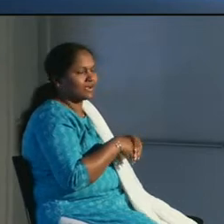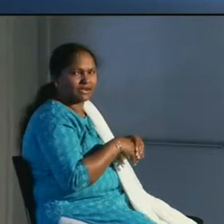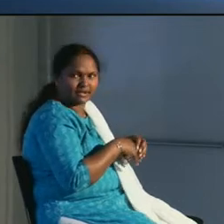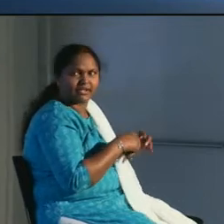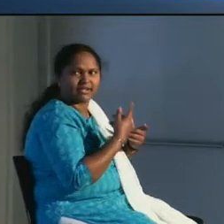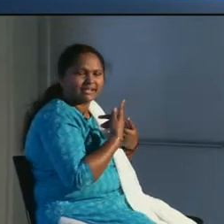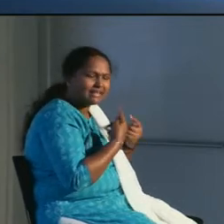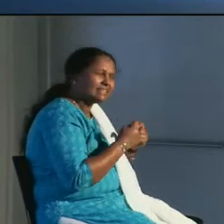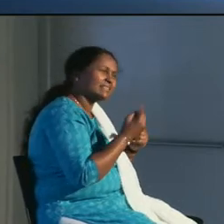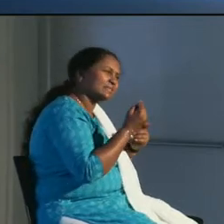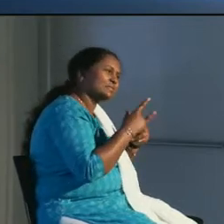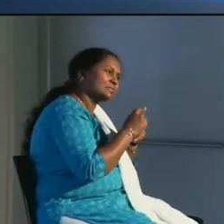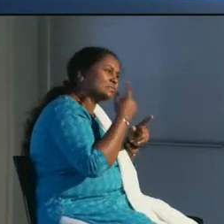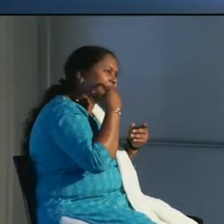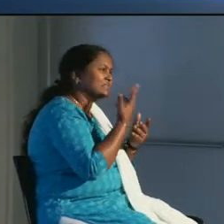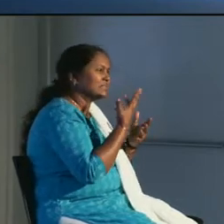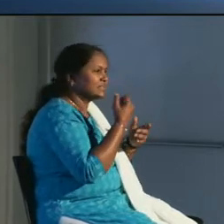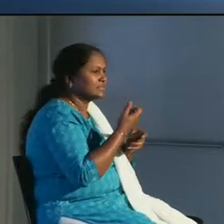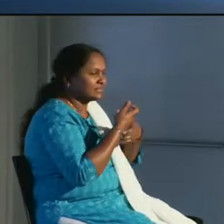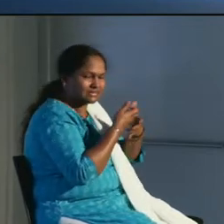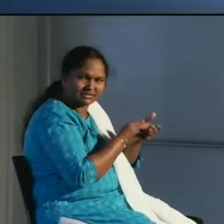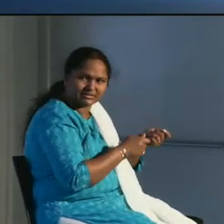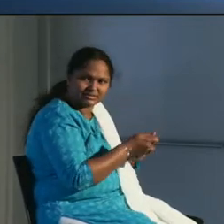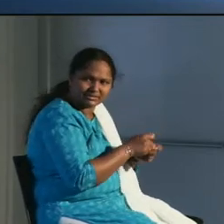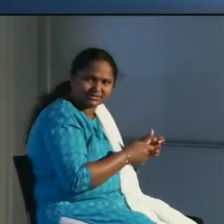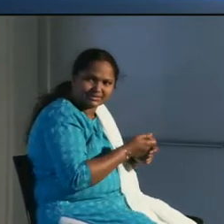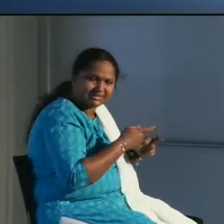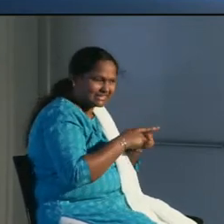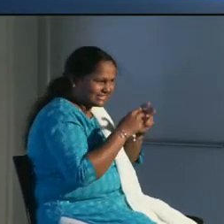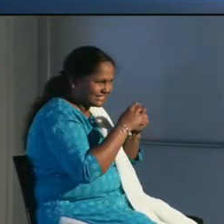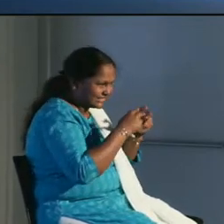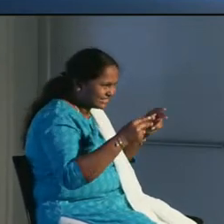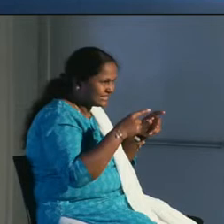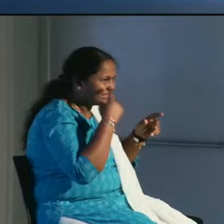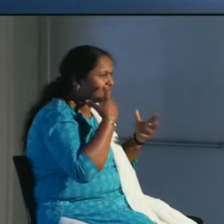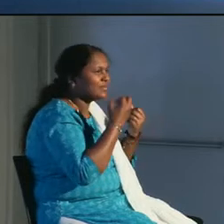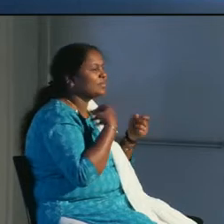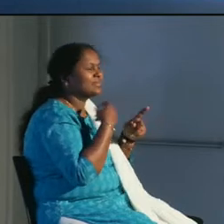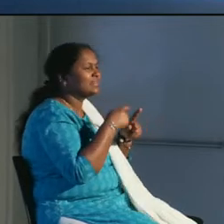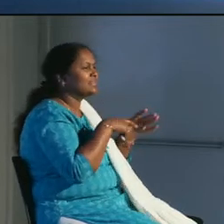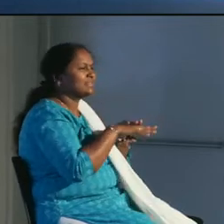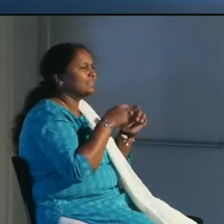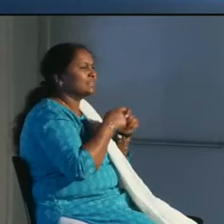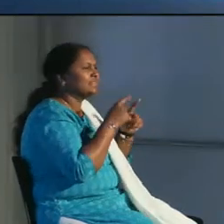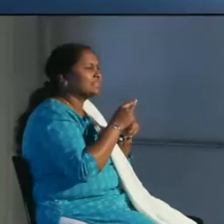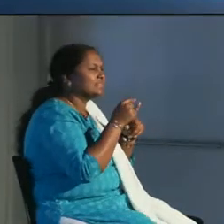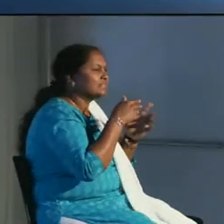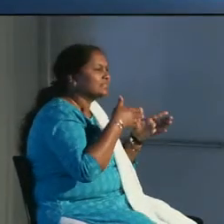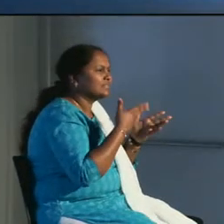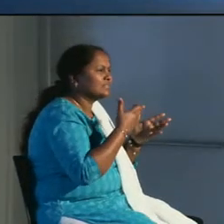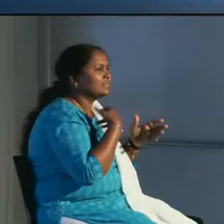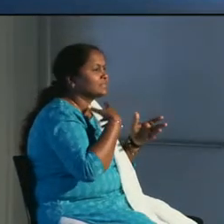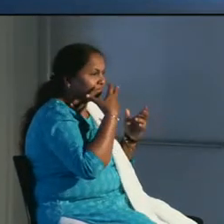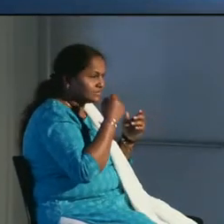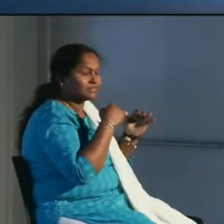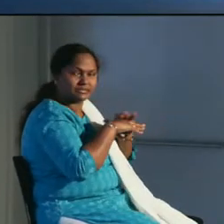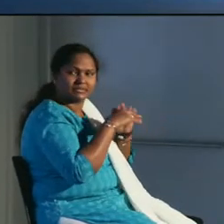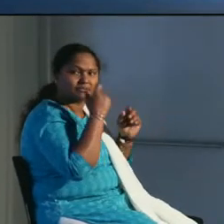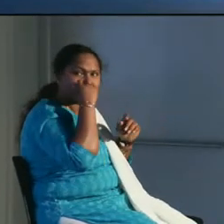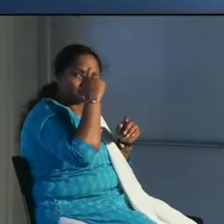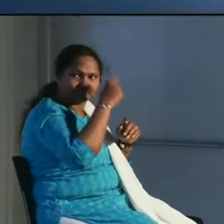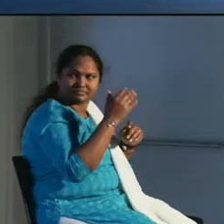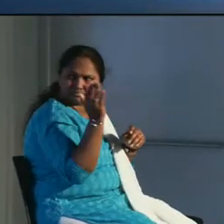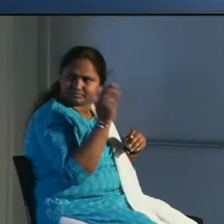try and do something in the street. While I worked on this piece, there was a guy who came, and these